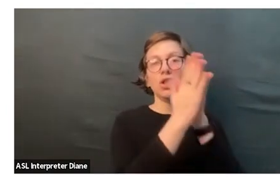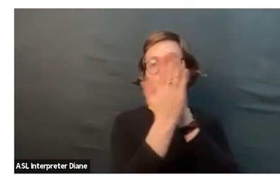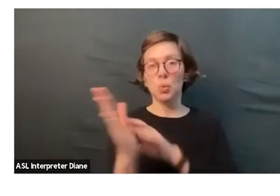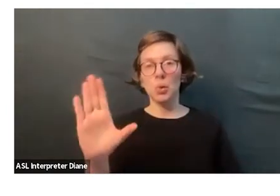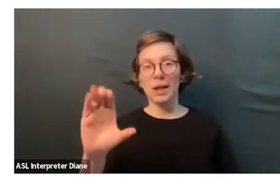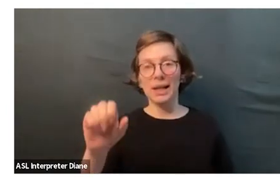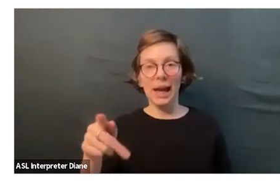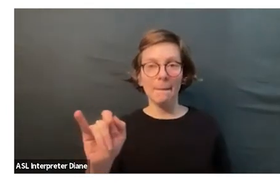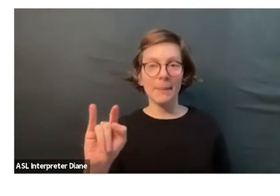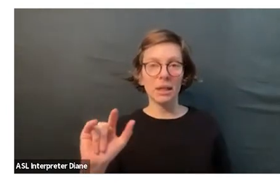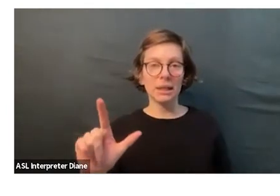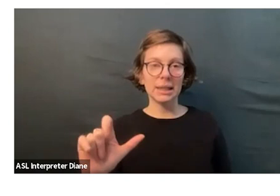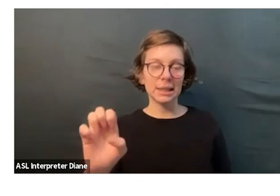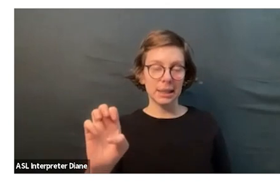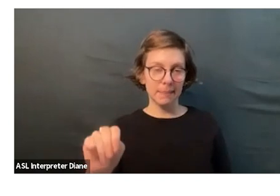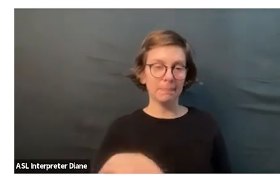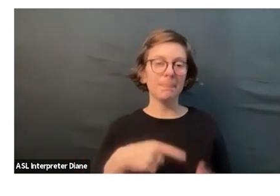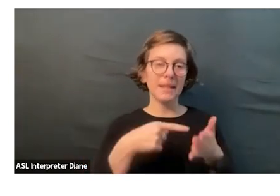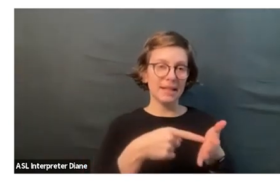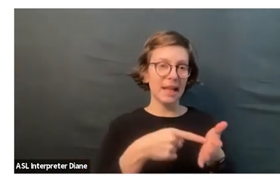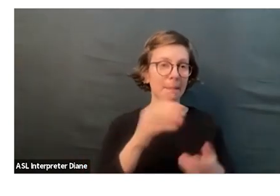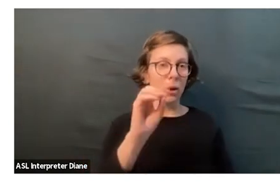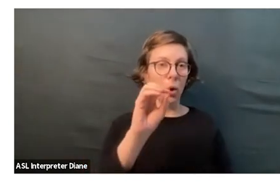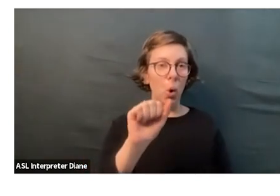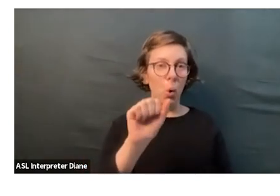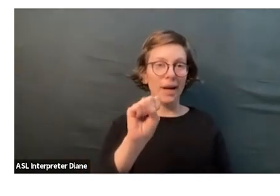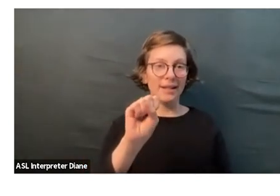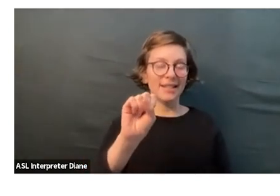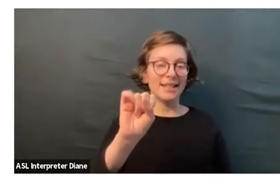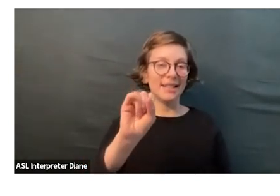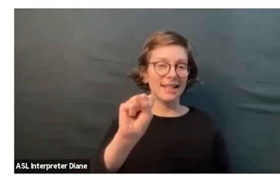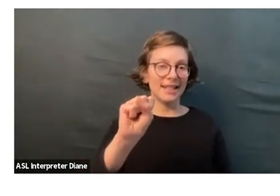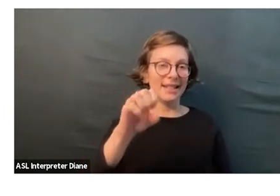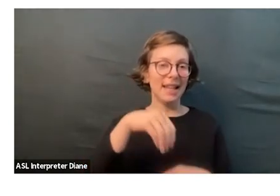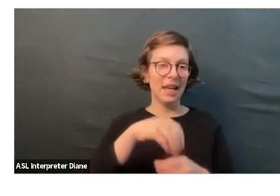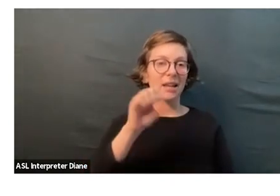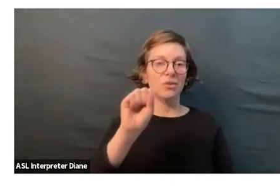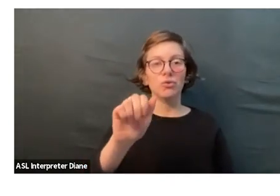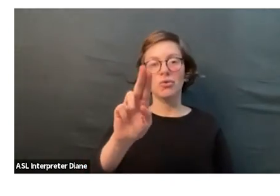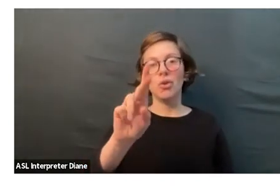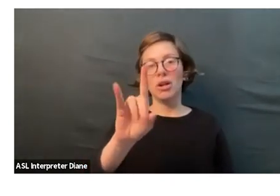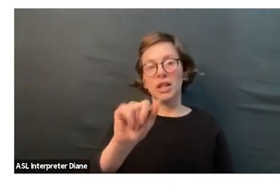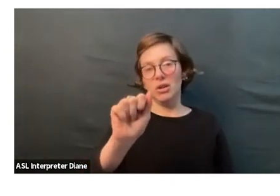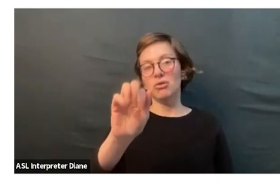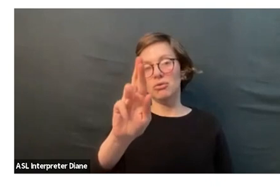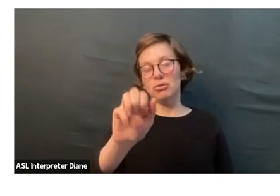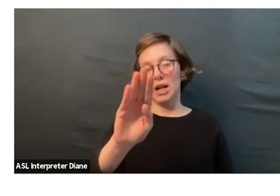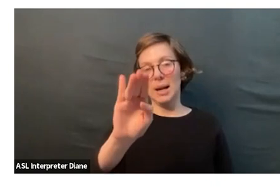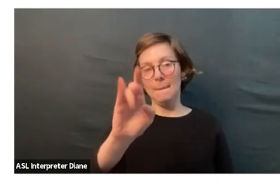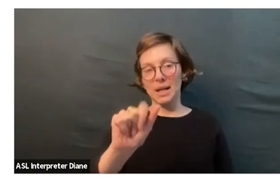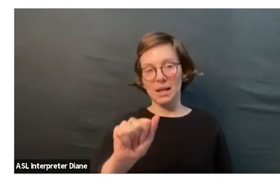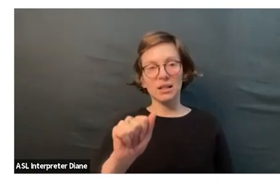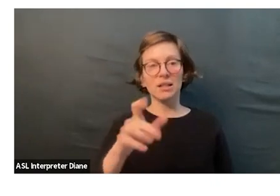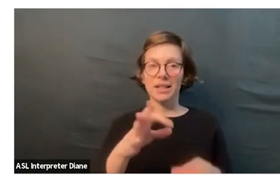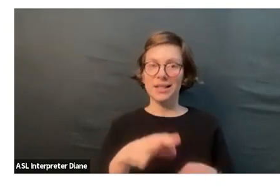refinery site was established. So again, if we look at the early archives of petroleum engineers, the same people who gave